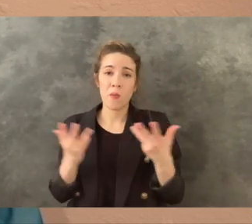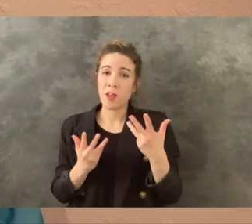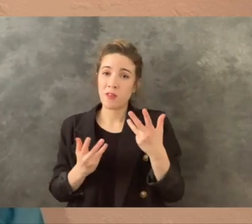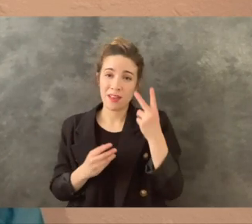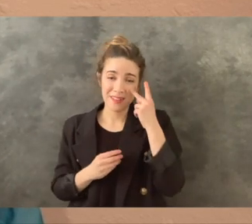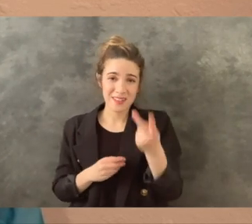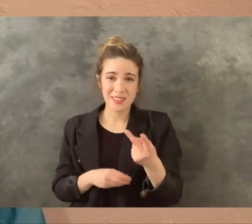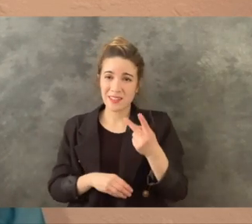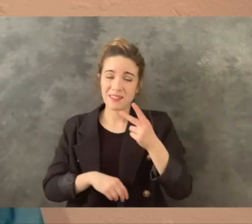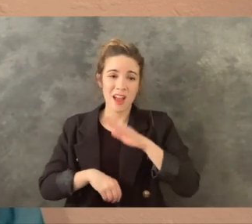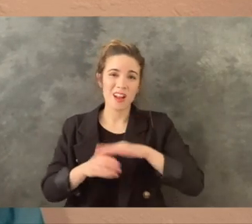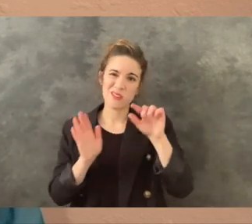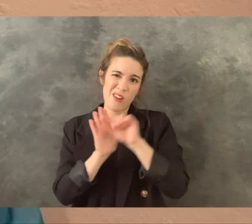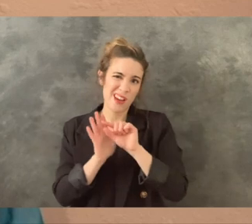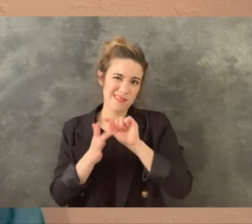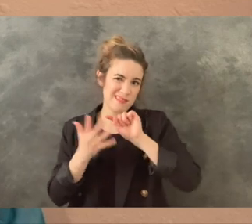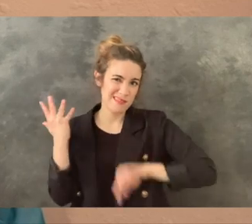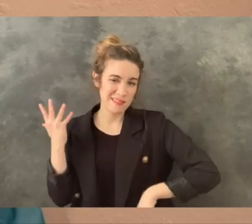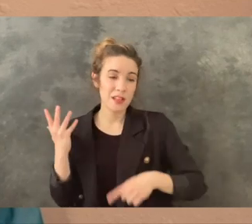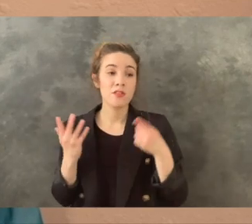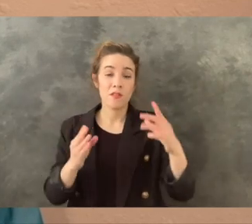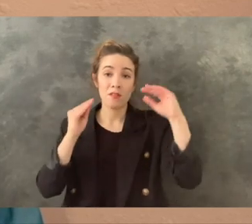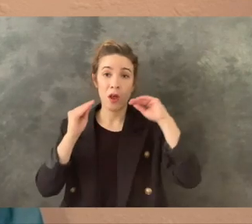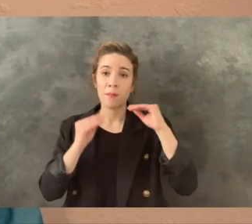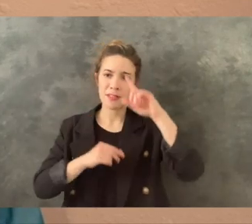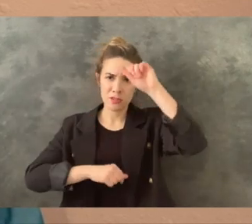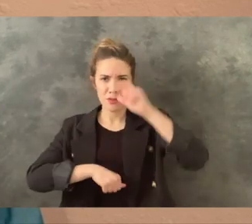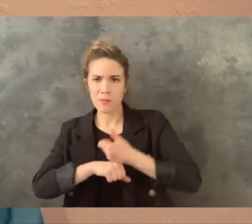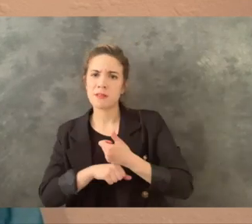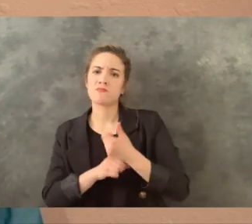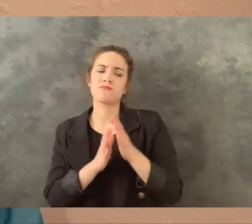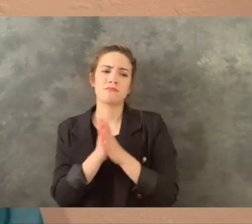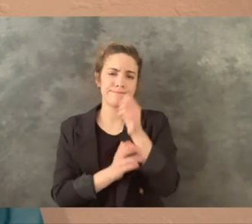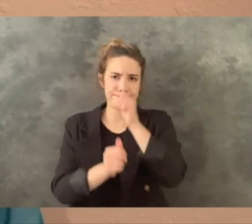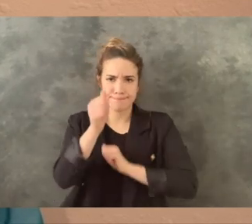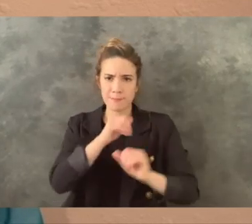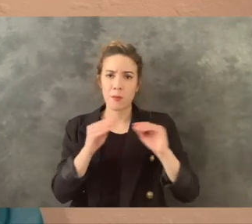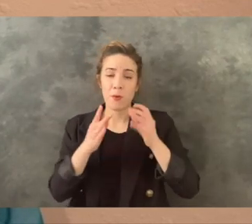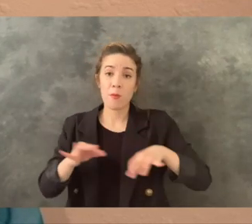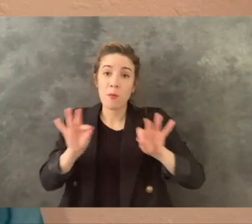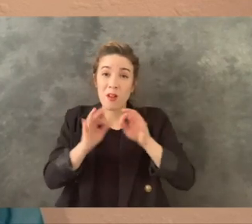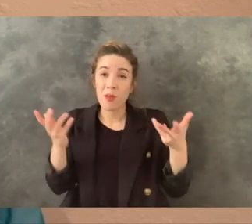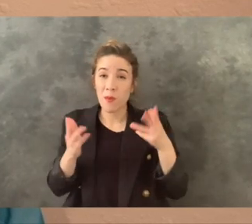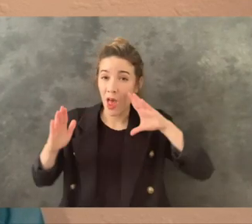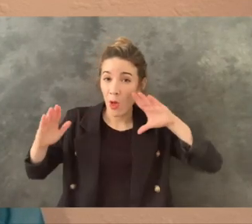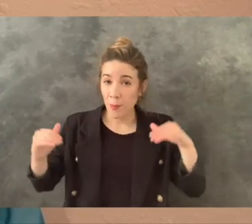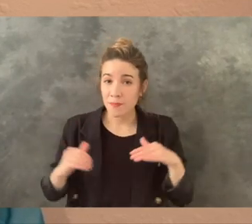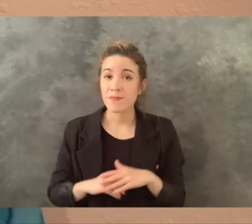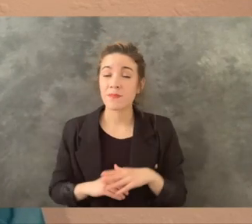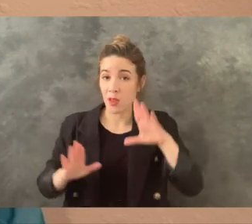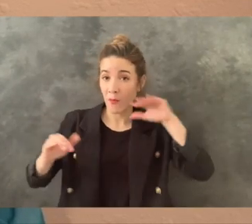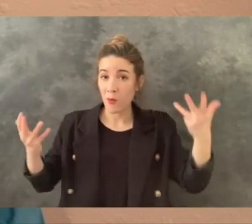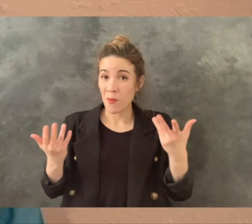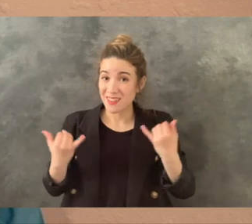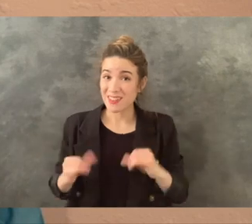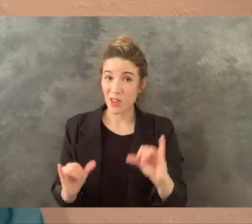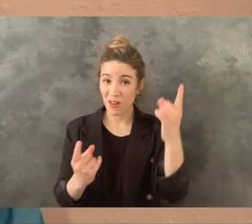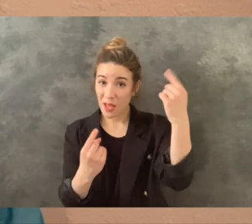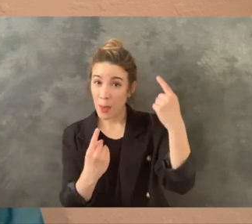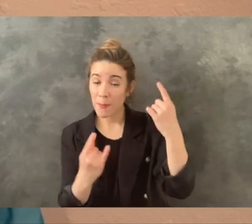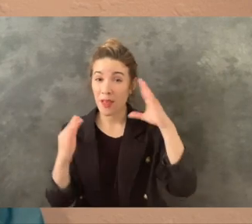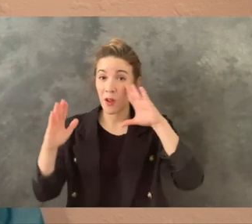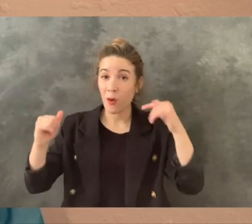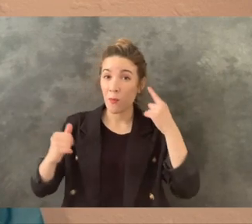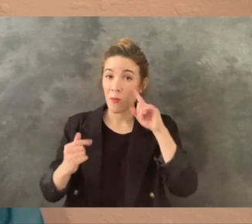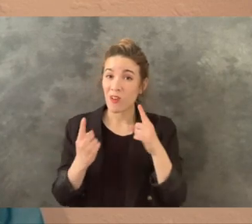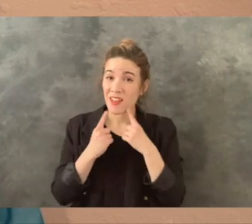than what is shown on high school transcripts. You have taught me determination, perseverance, and more importantly, hope. Hope for what is still to